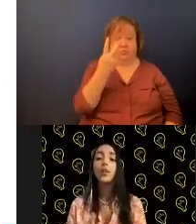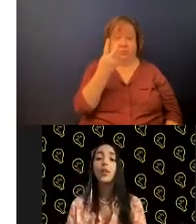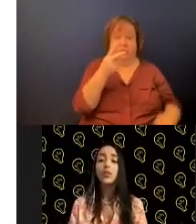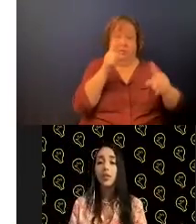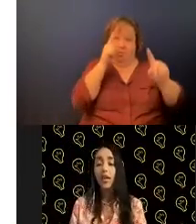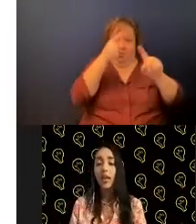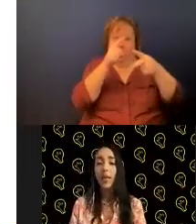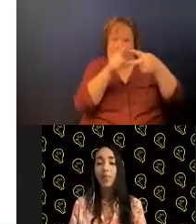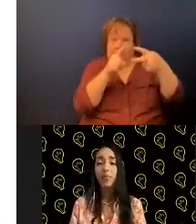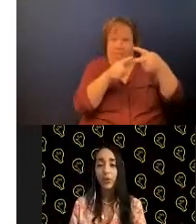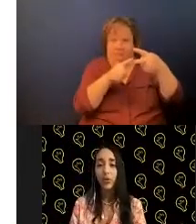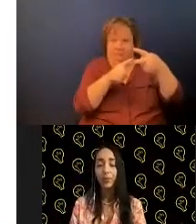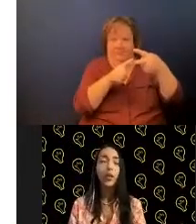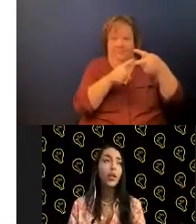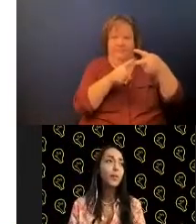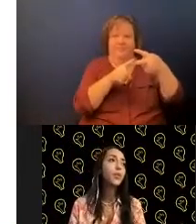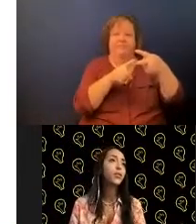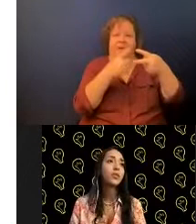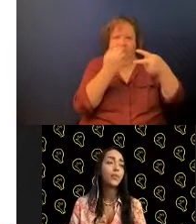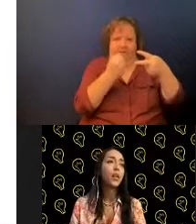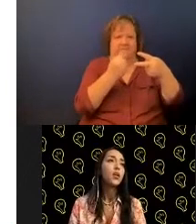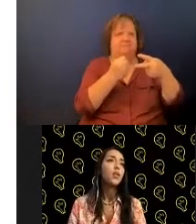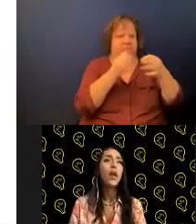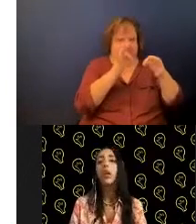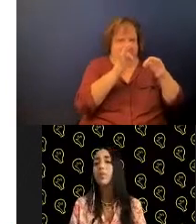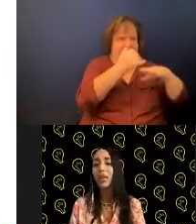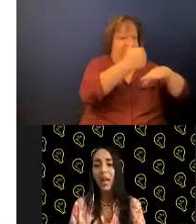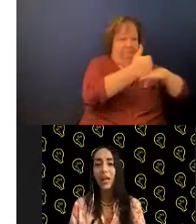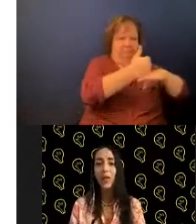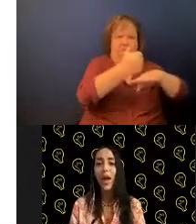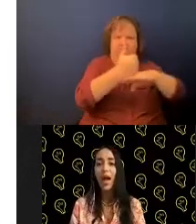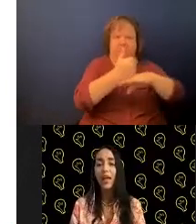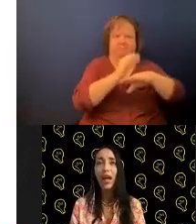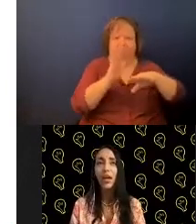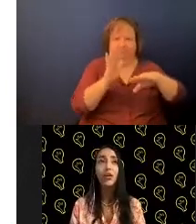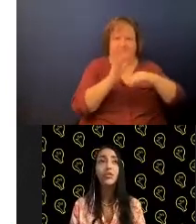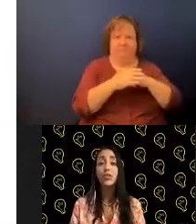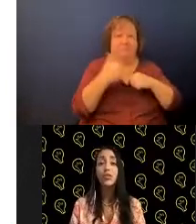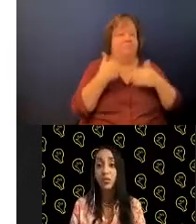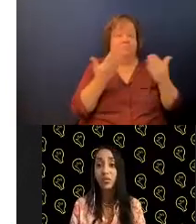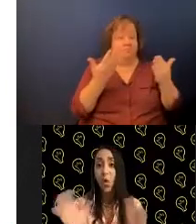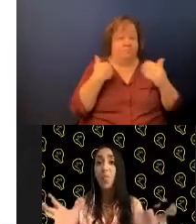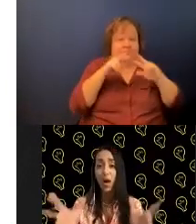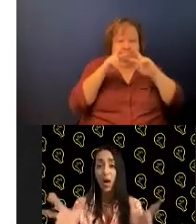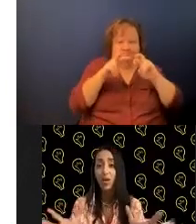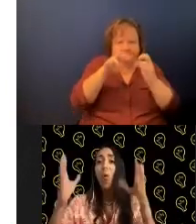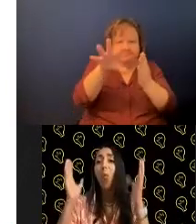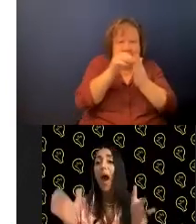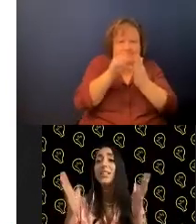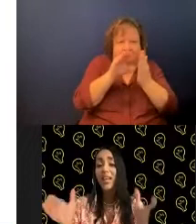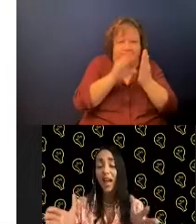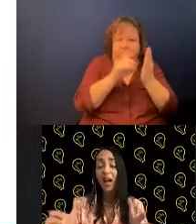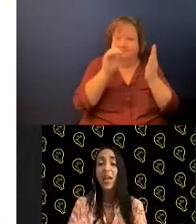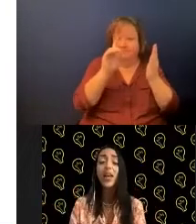then went to the data portion. Let me tell you something. Never in my life had I understood so much